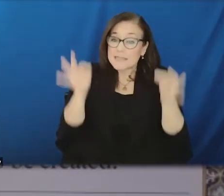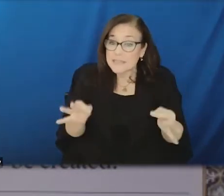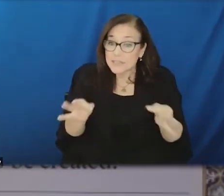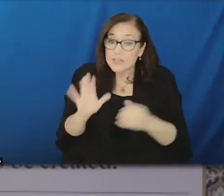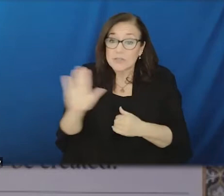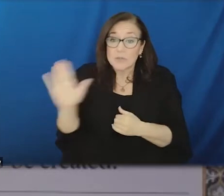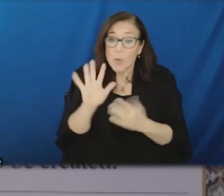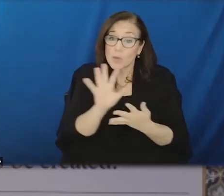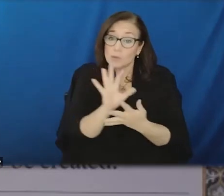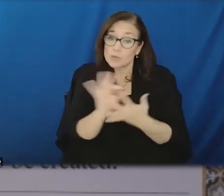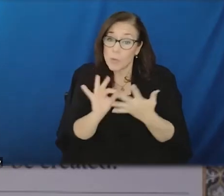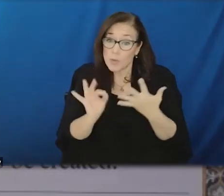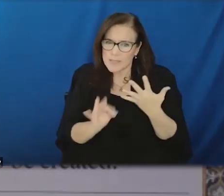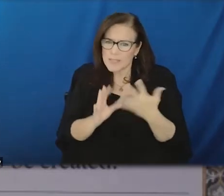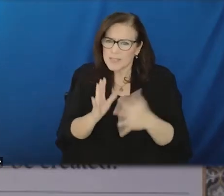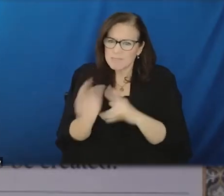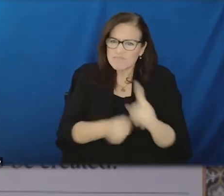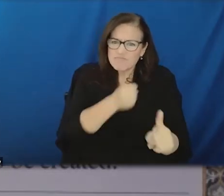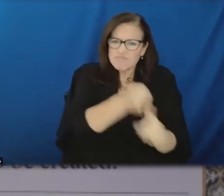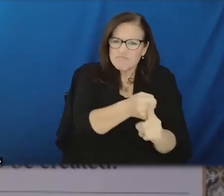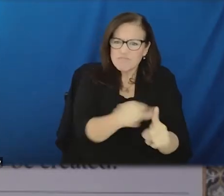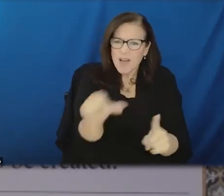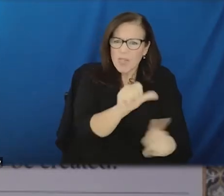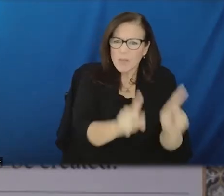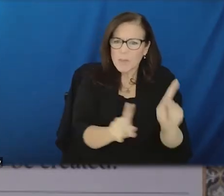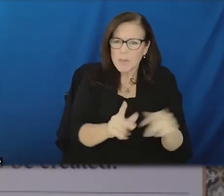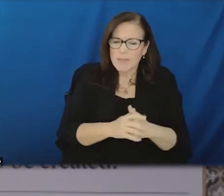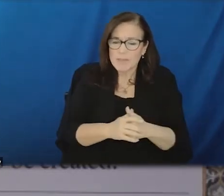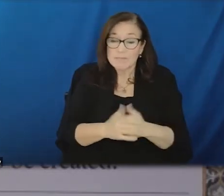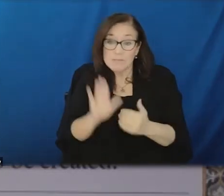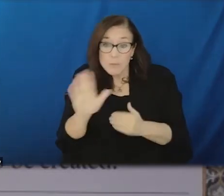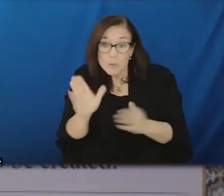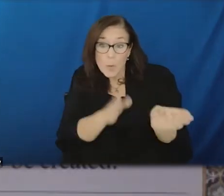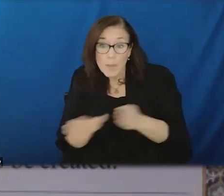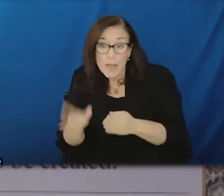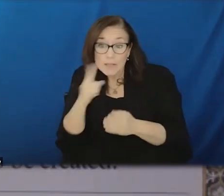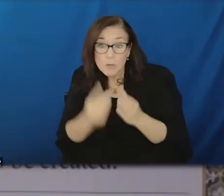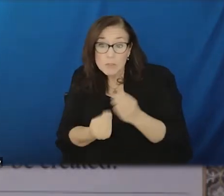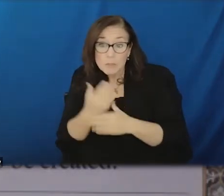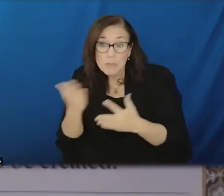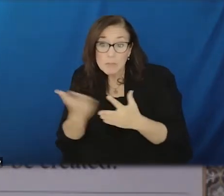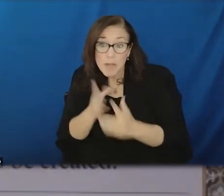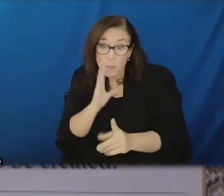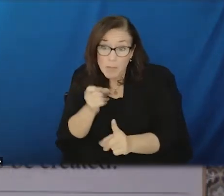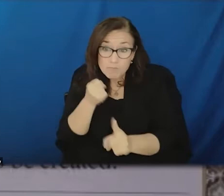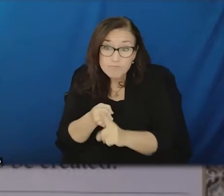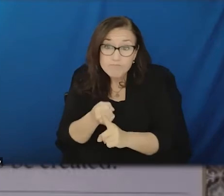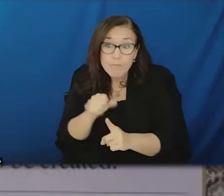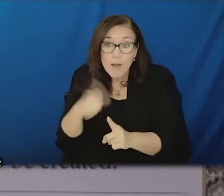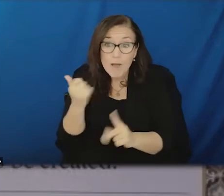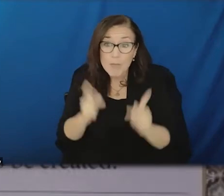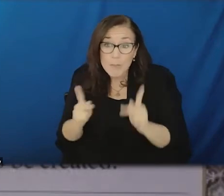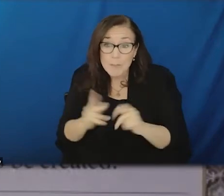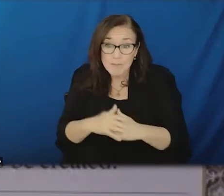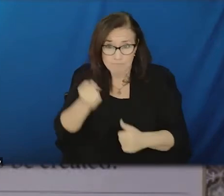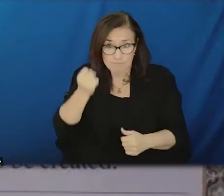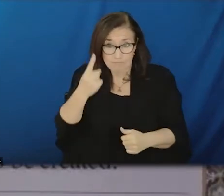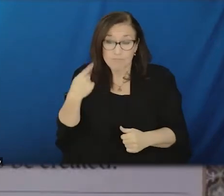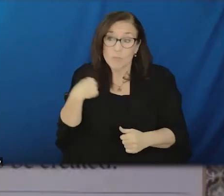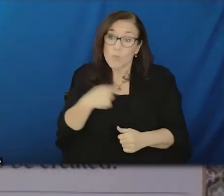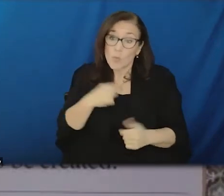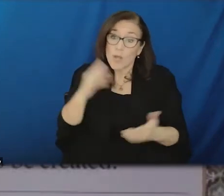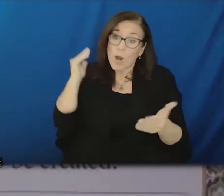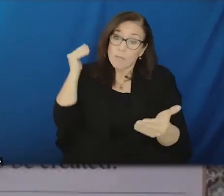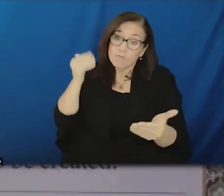in the week of spring break. Even though we are seeing the light at the end of the tunnel, we are still in the midst of the pandemic. It is not